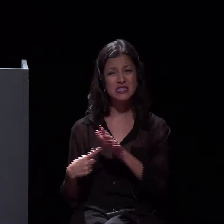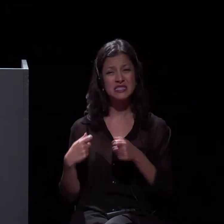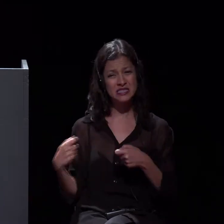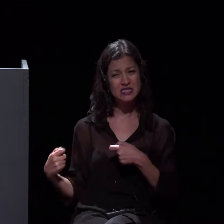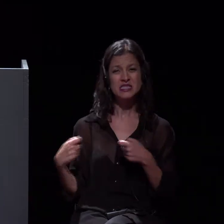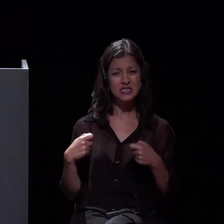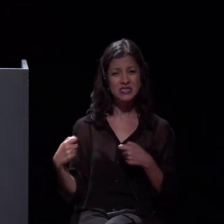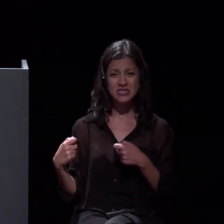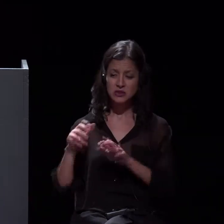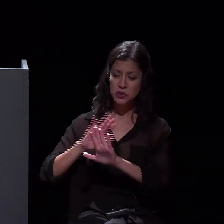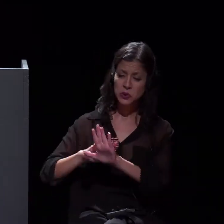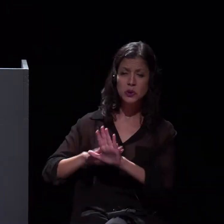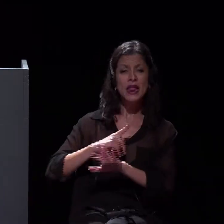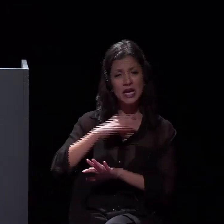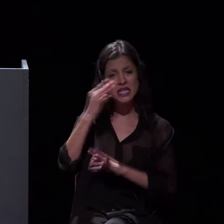structures such as